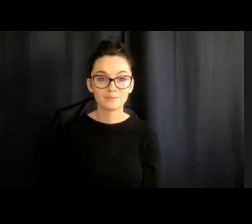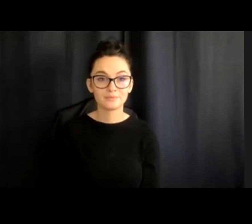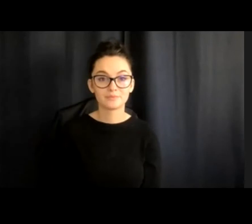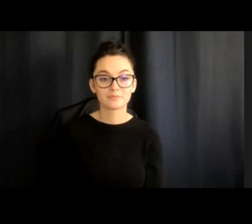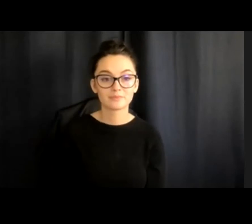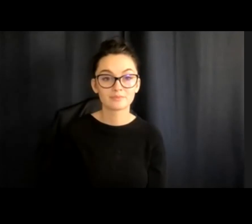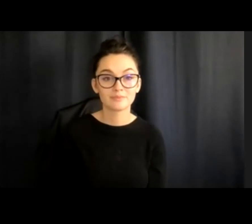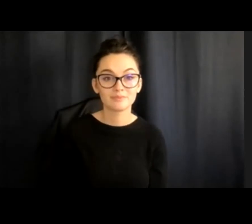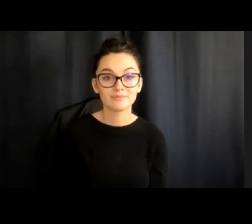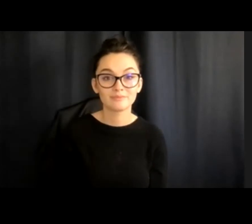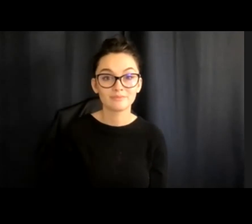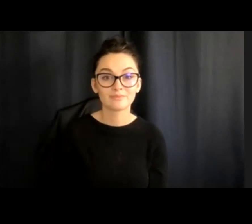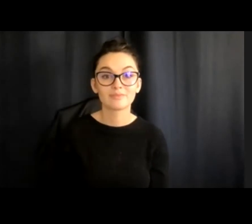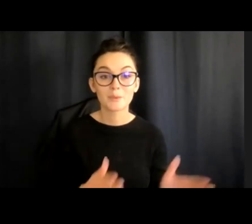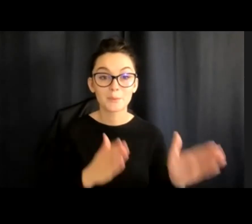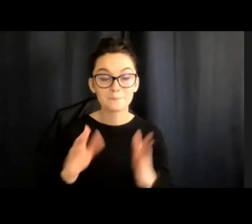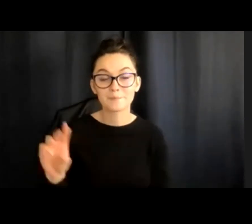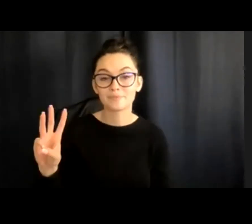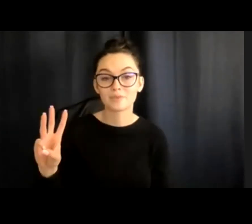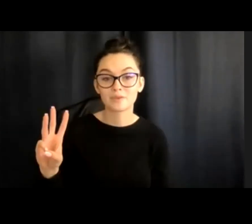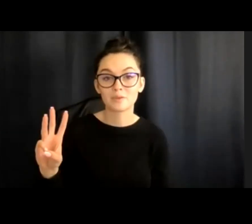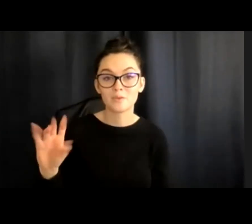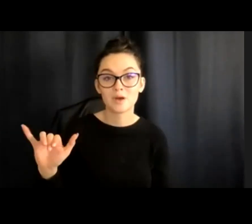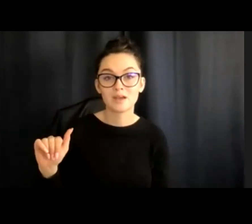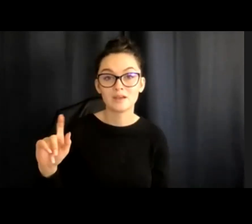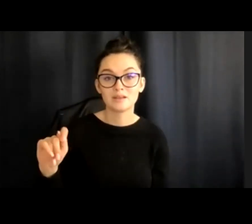Okay, we'll skip over to Wyatt.